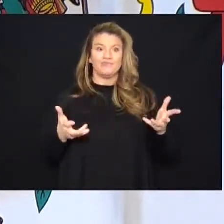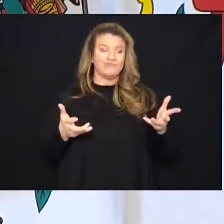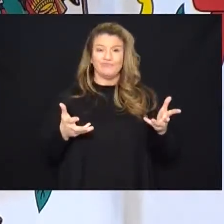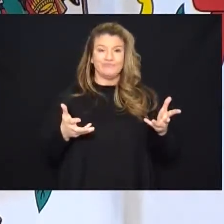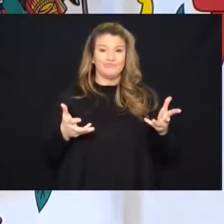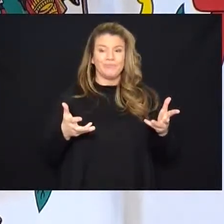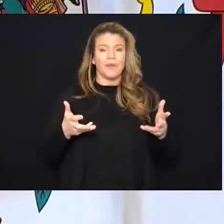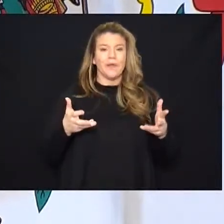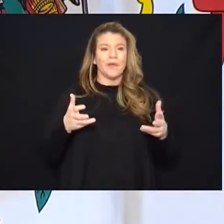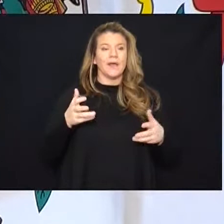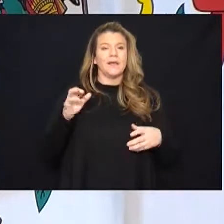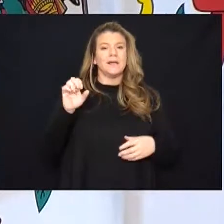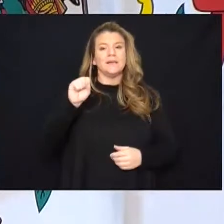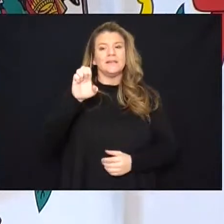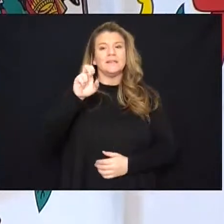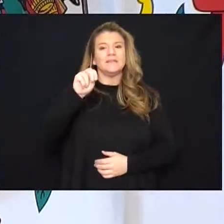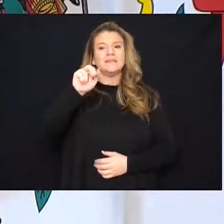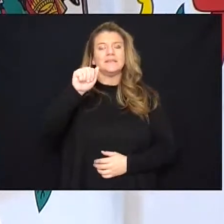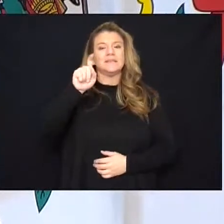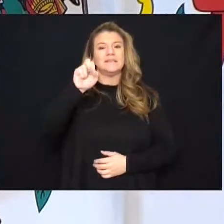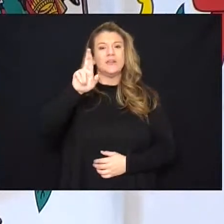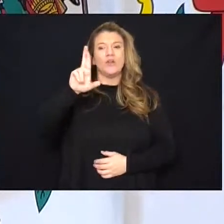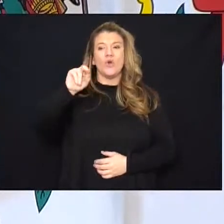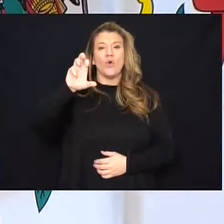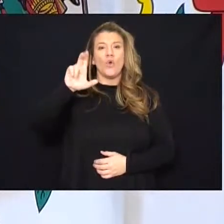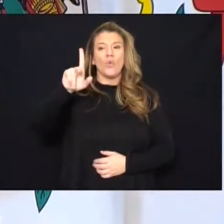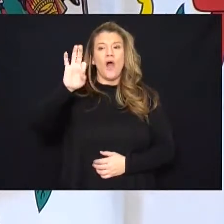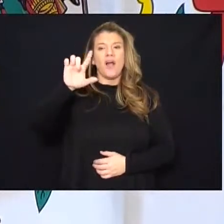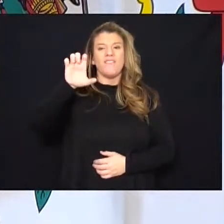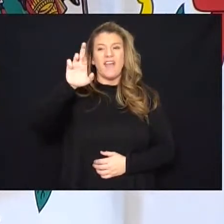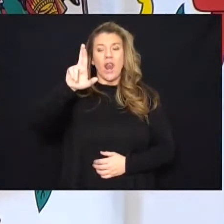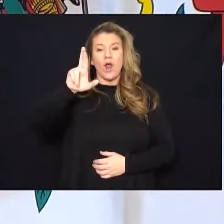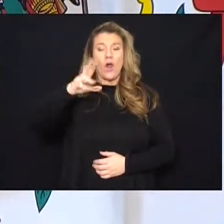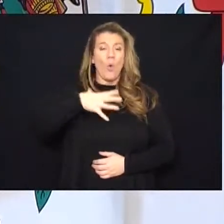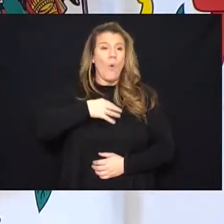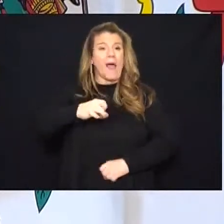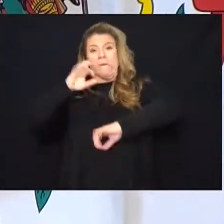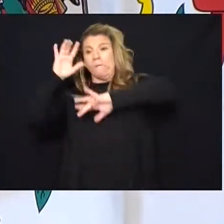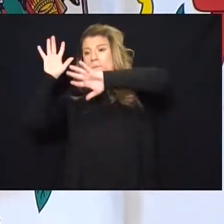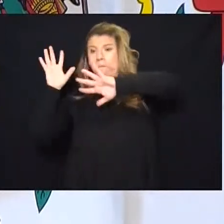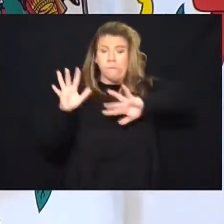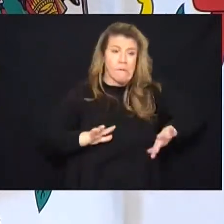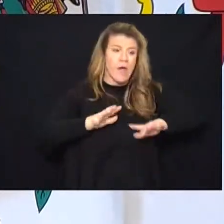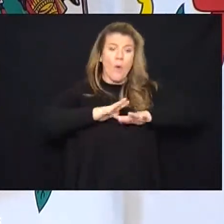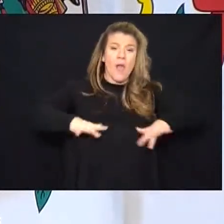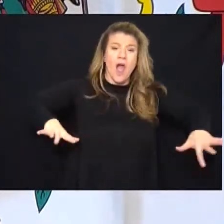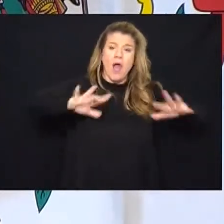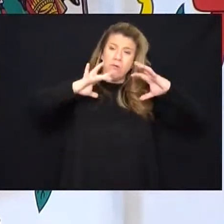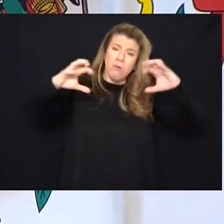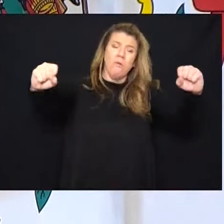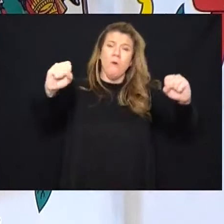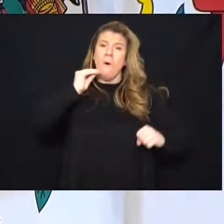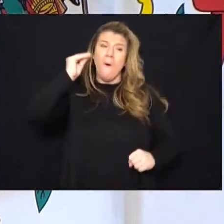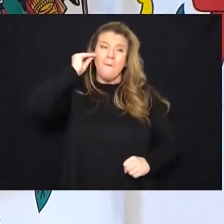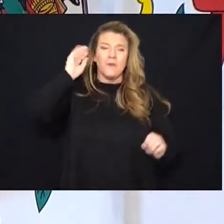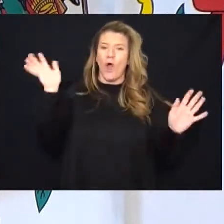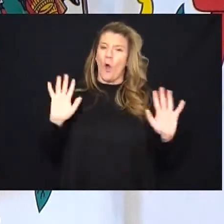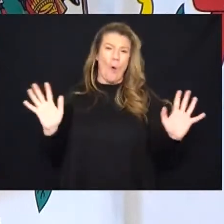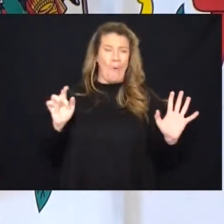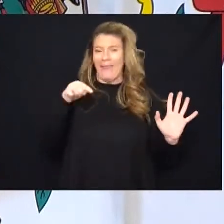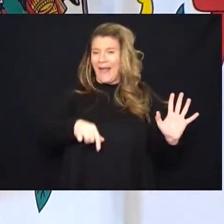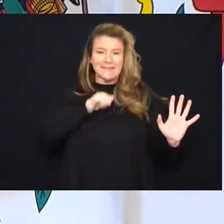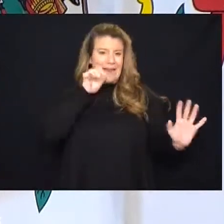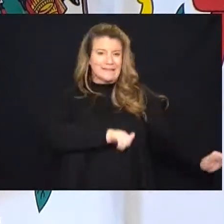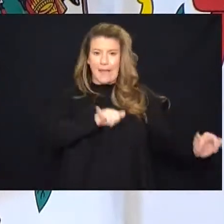Senator Rockefeller all out and out blizzard, everybody run for the hills and everything. This is not that. This is